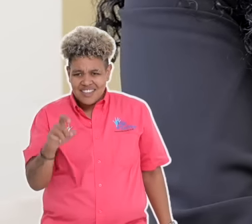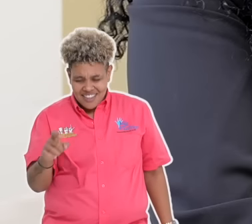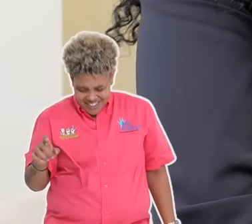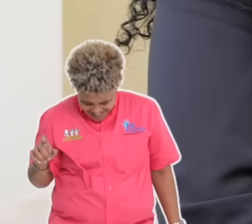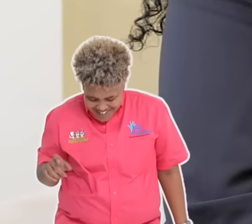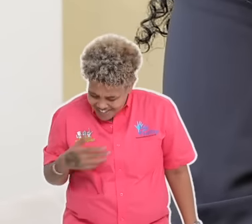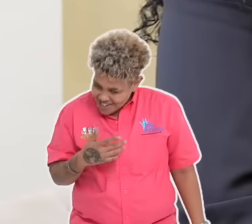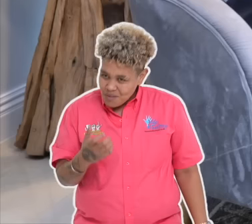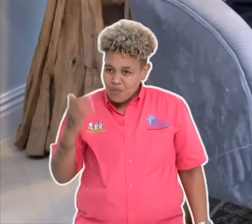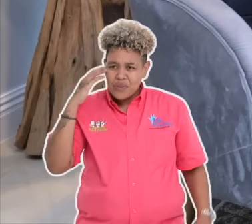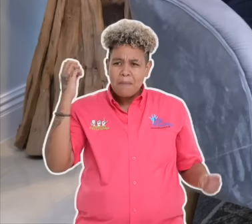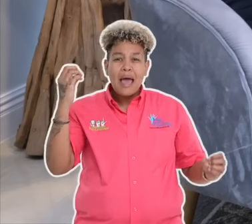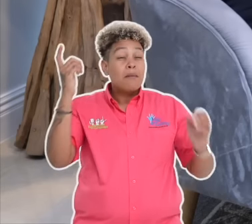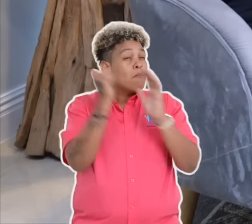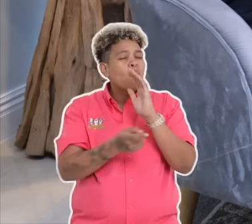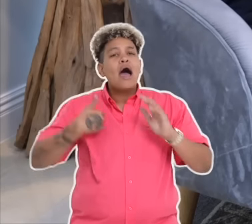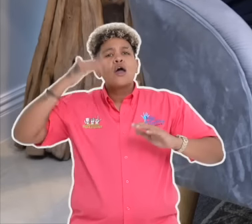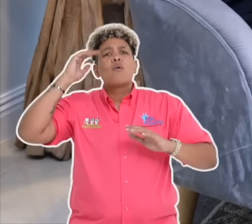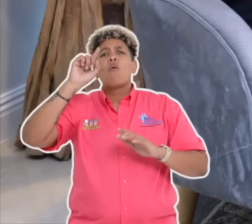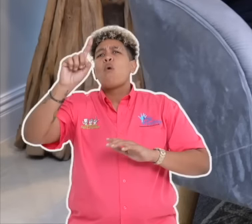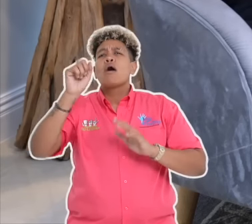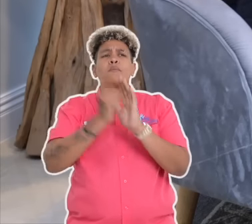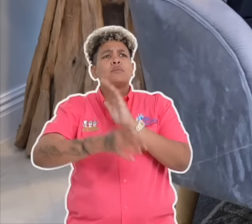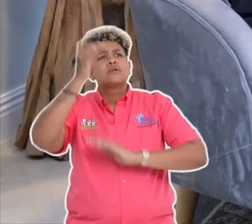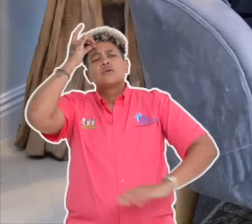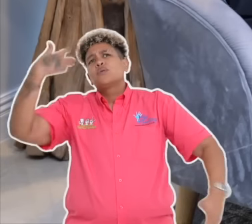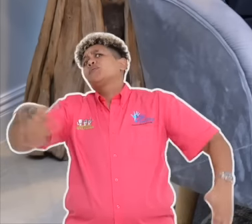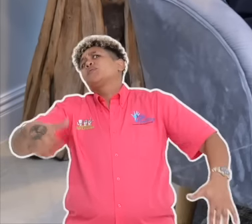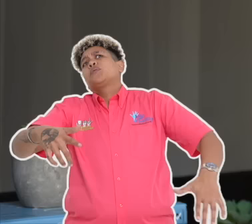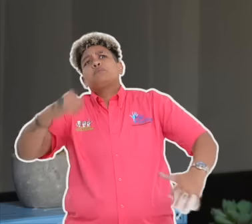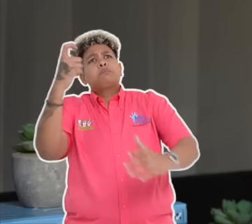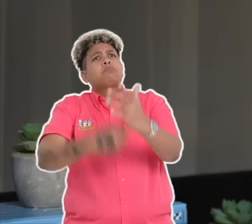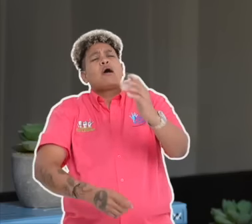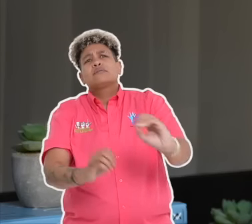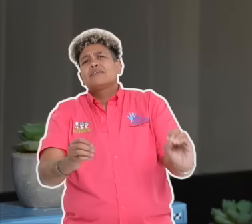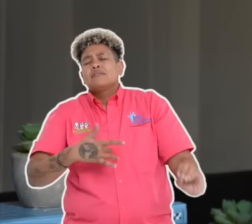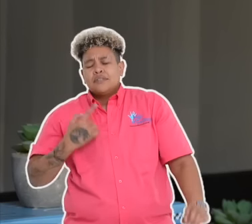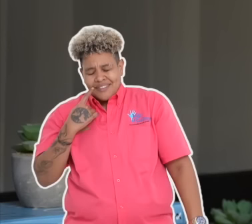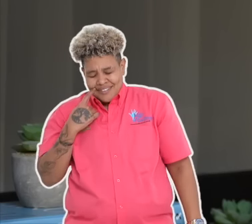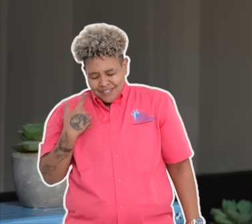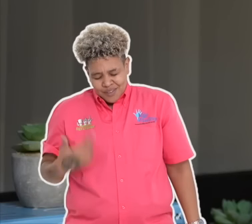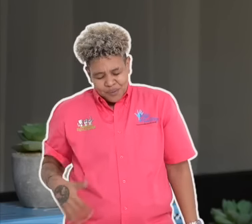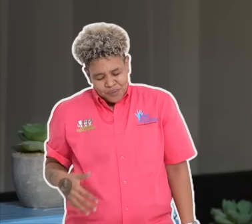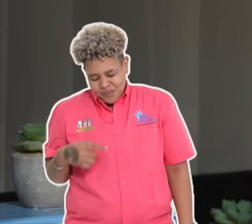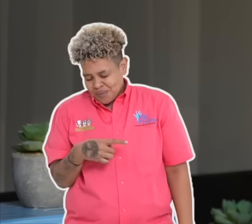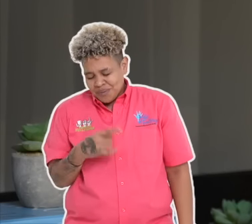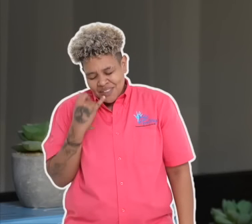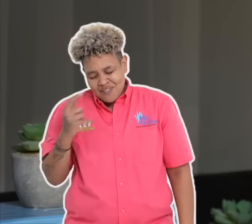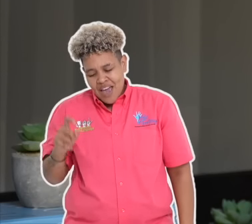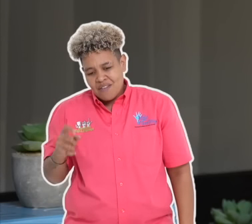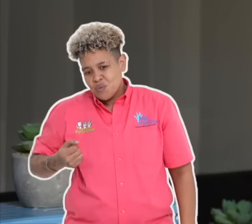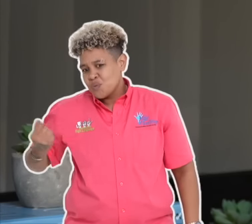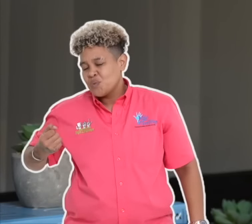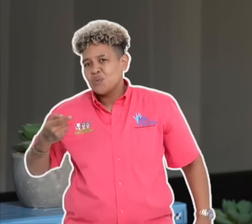with that question. So many moments, I'm sure. There are so many moments. Which one makes you smile and go, yeah, this is the one that if